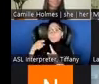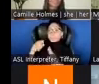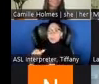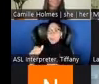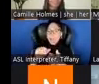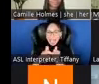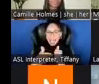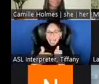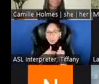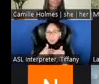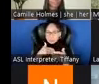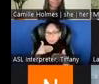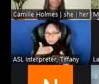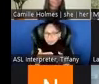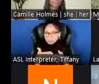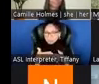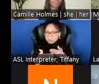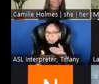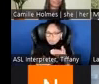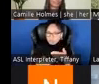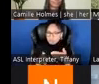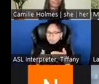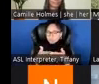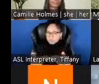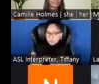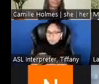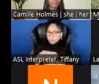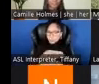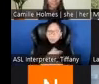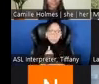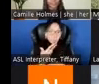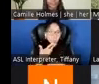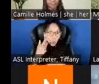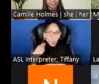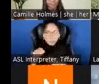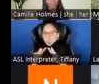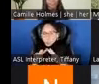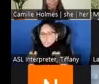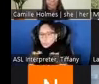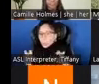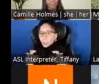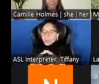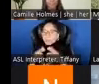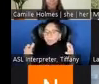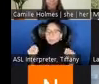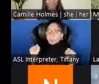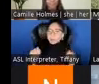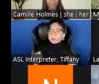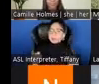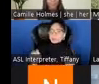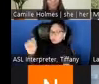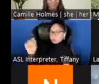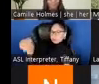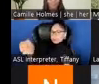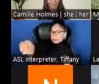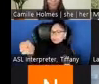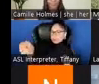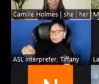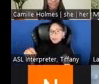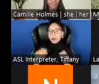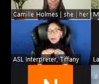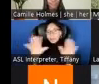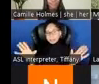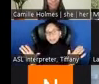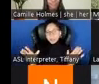closer? We want to explore, right, as much as we can. And you're right, we still have to do the things that we're doing right now.